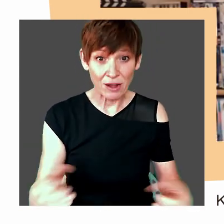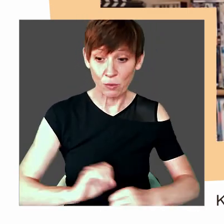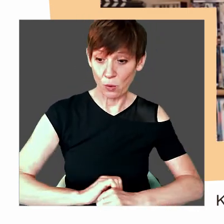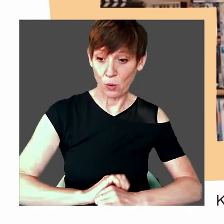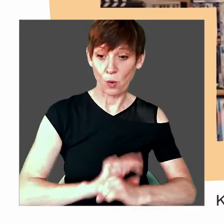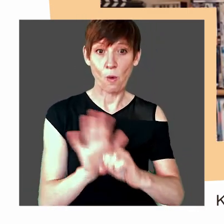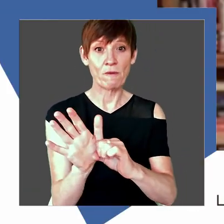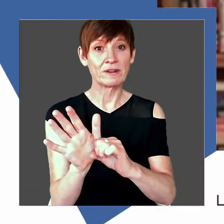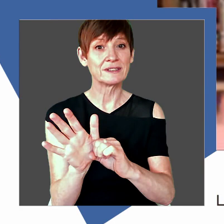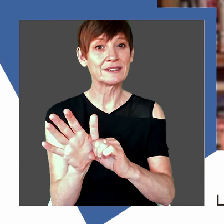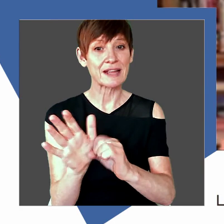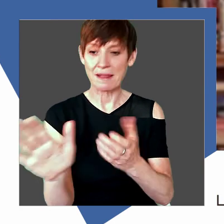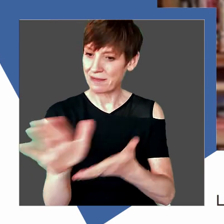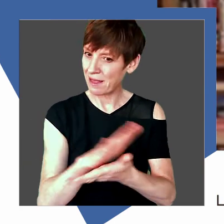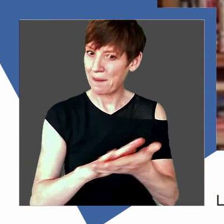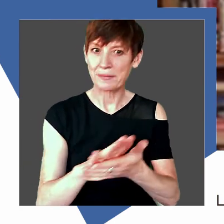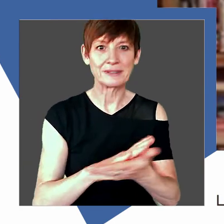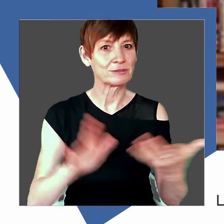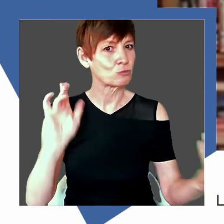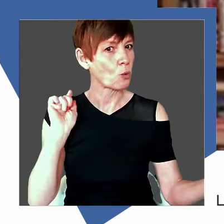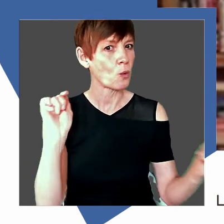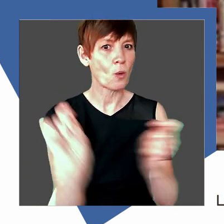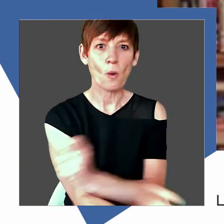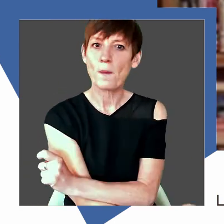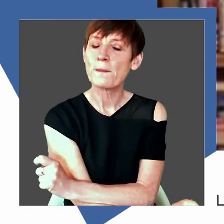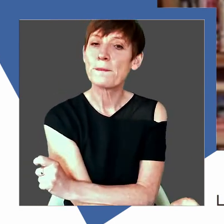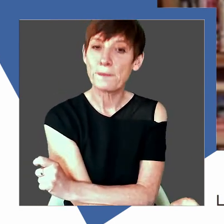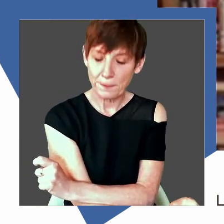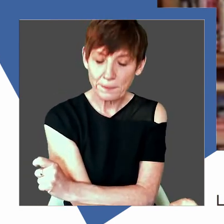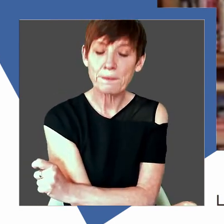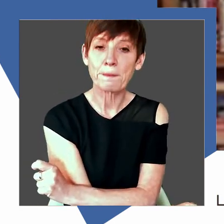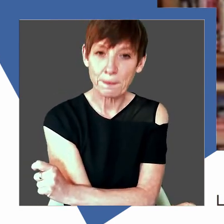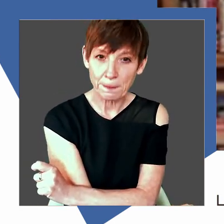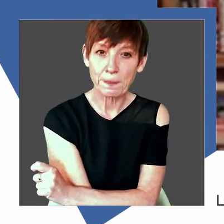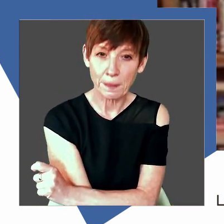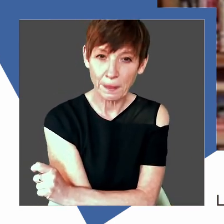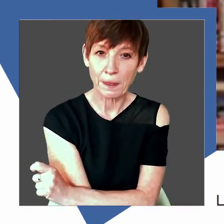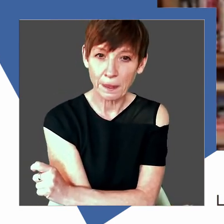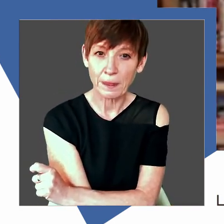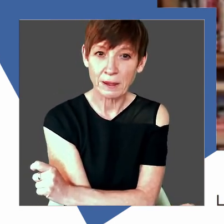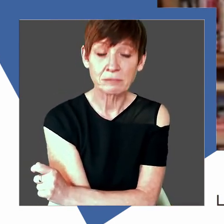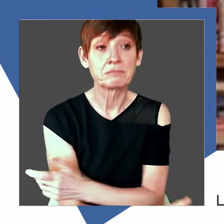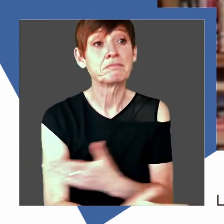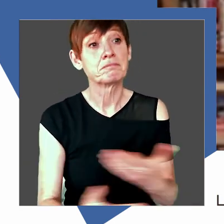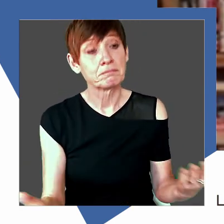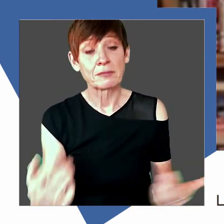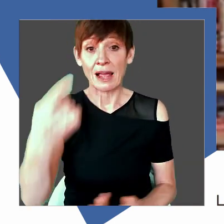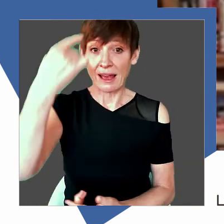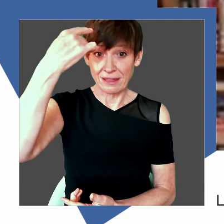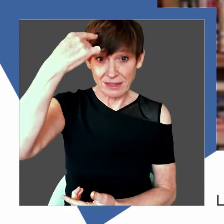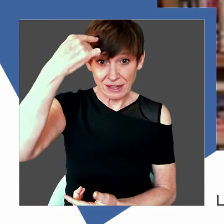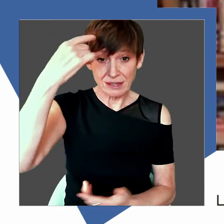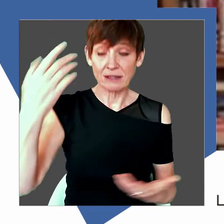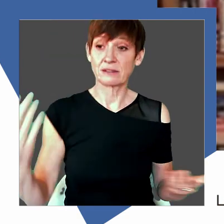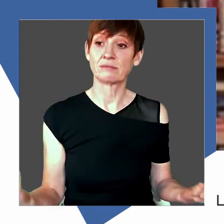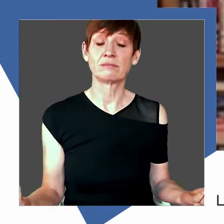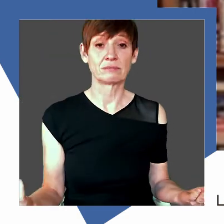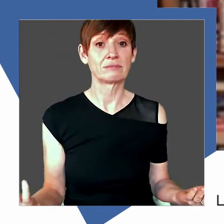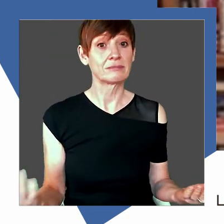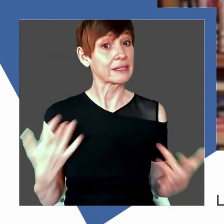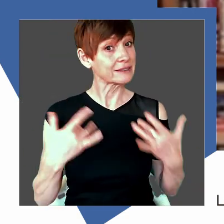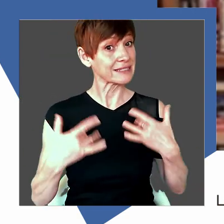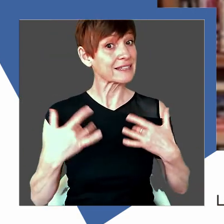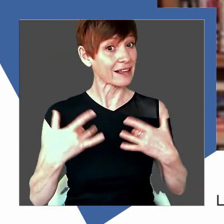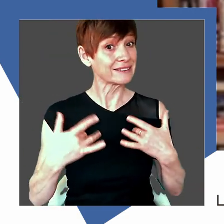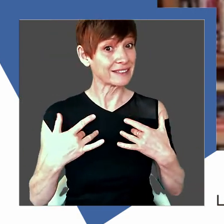point where all of that is up for grabs. All of that is up for discussion. And I think it is an extremely exciting